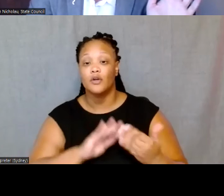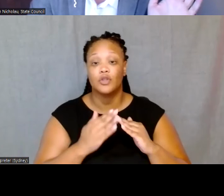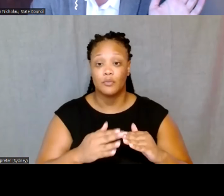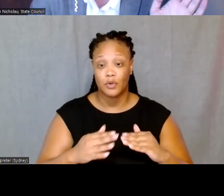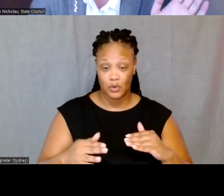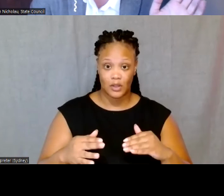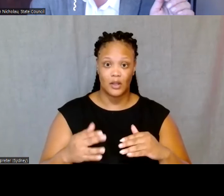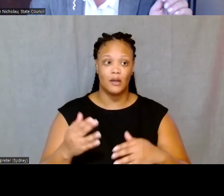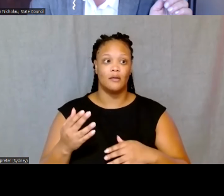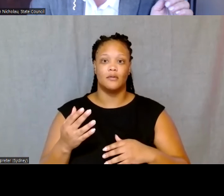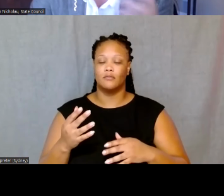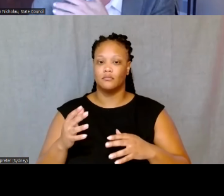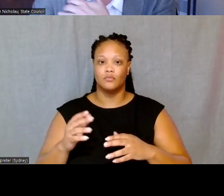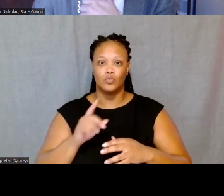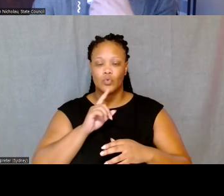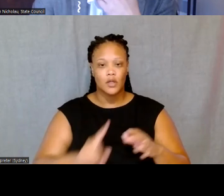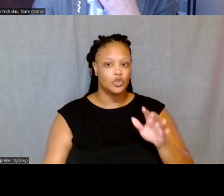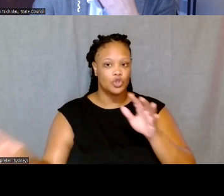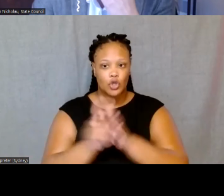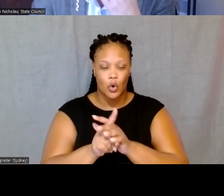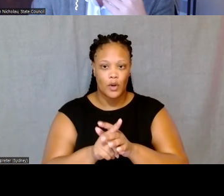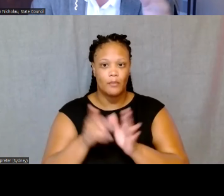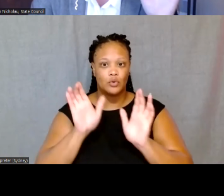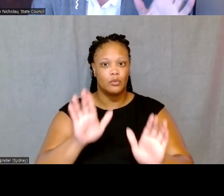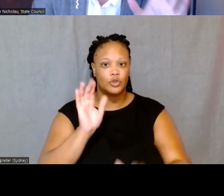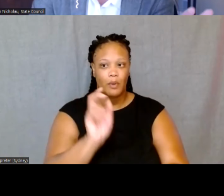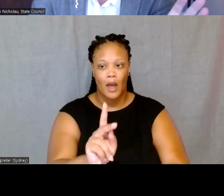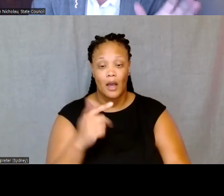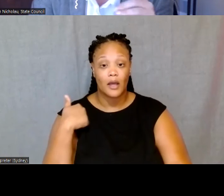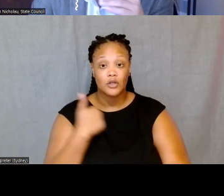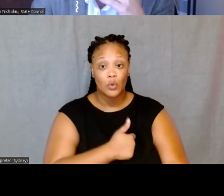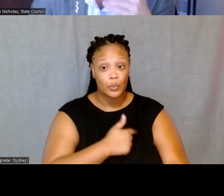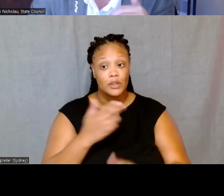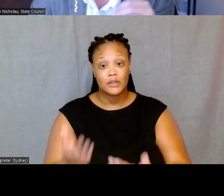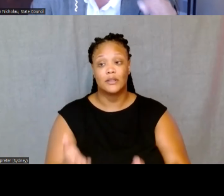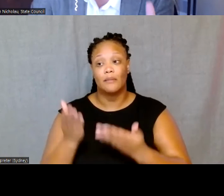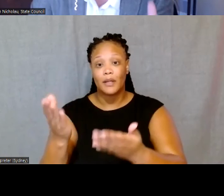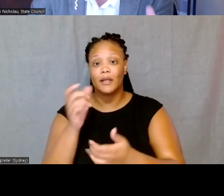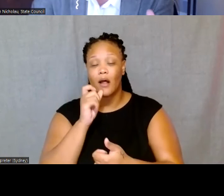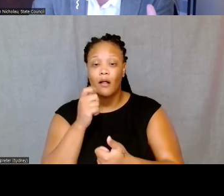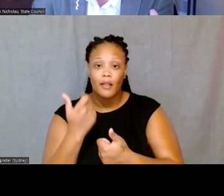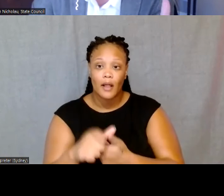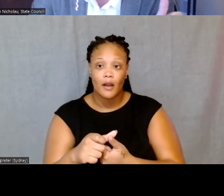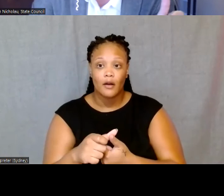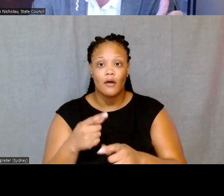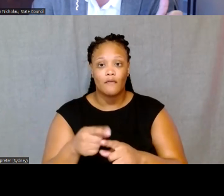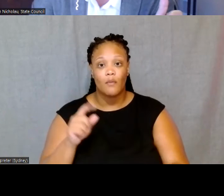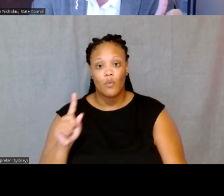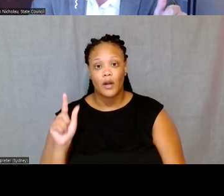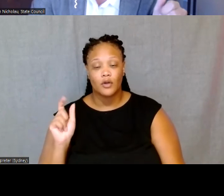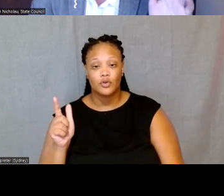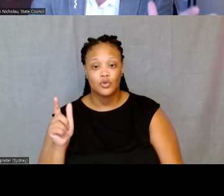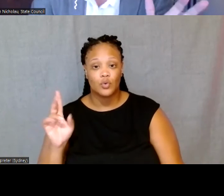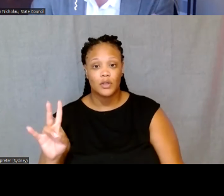out in force. And so for us at the State Council, we submitted a letter with comments from 127